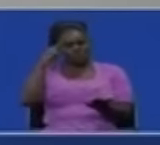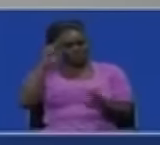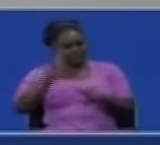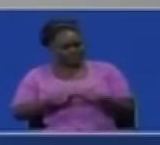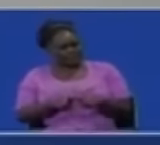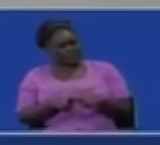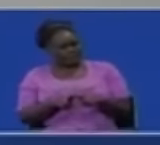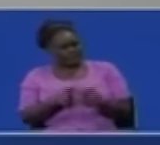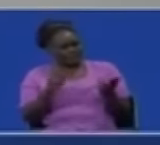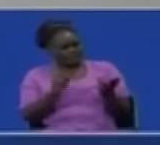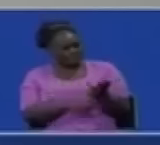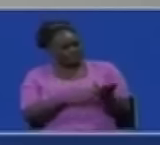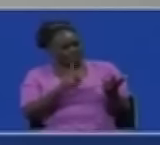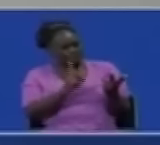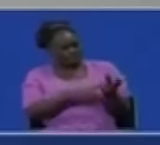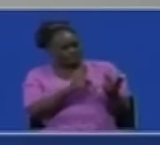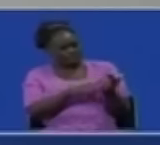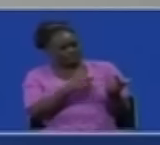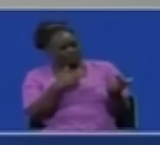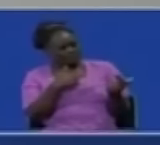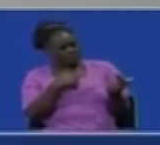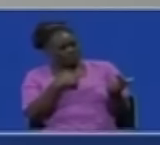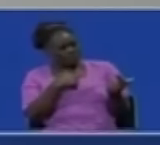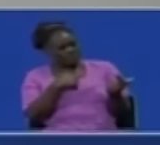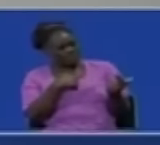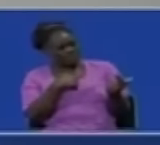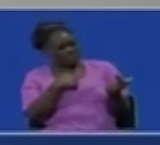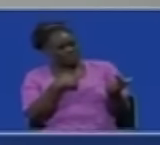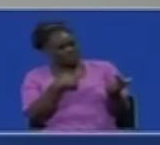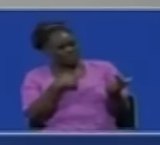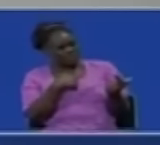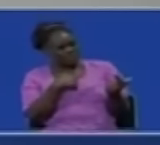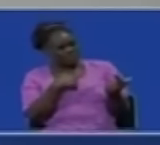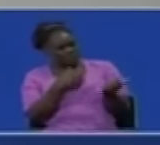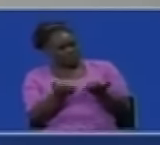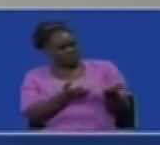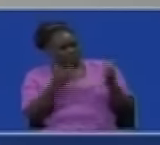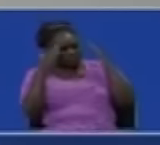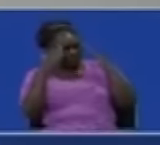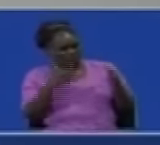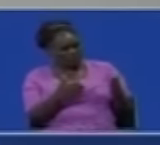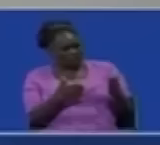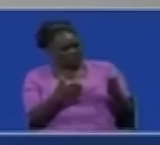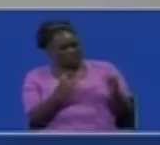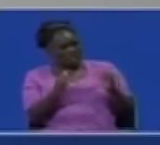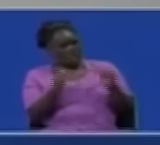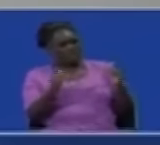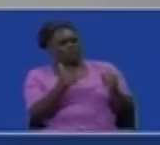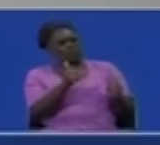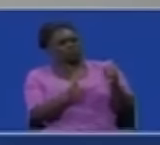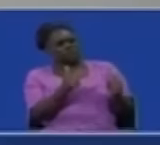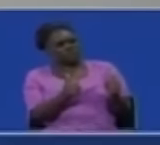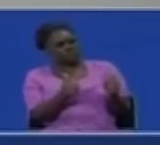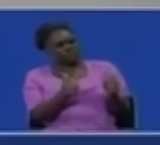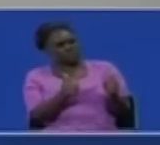down and calculate, do I really treasure my enterprise? And the level at which you treasure